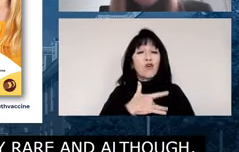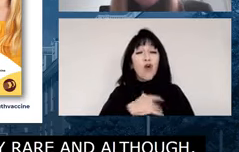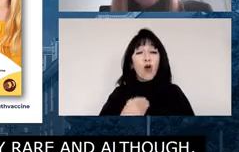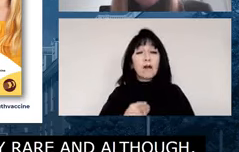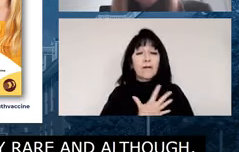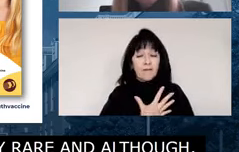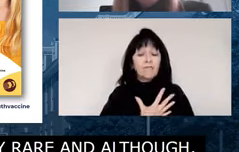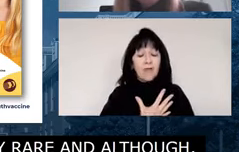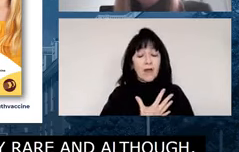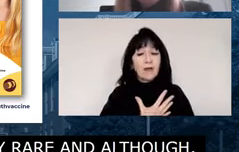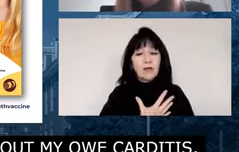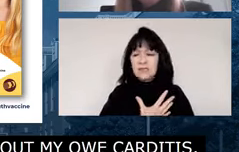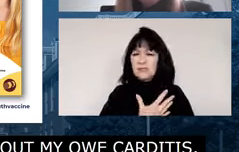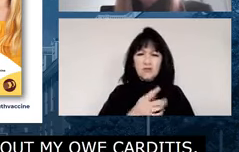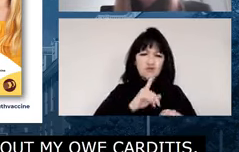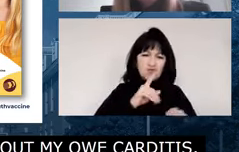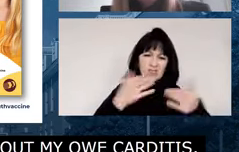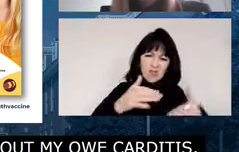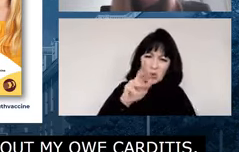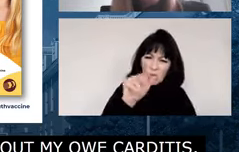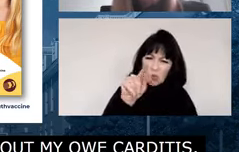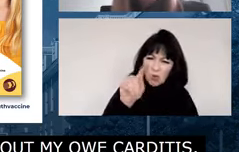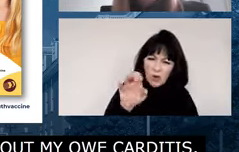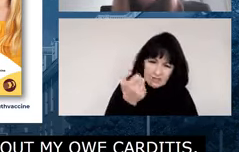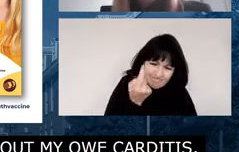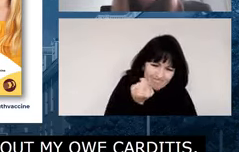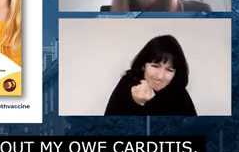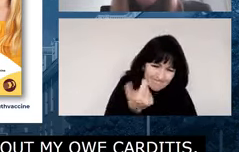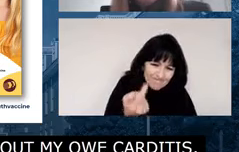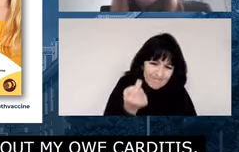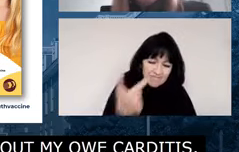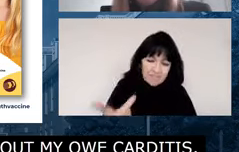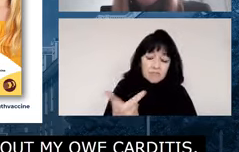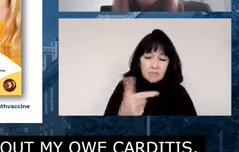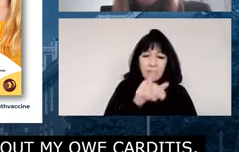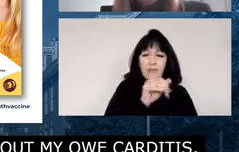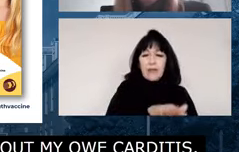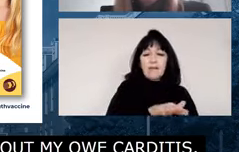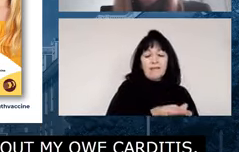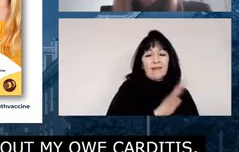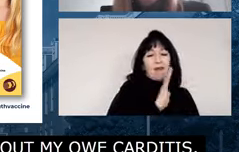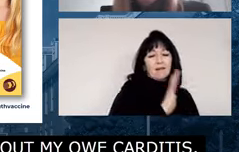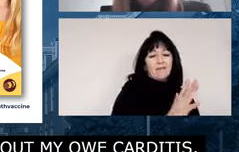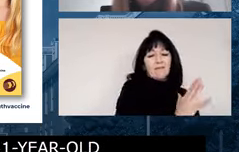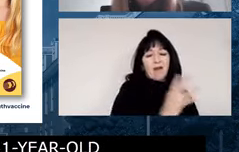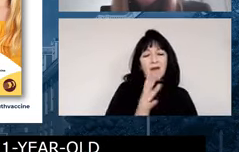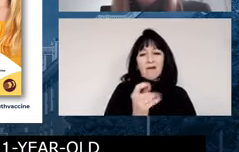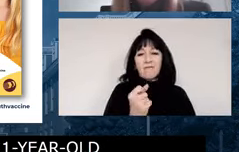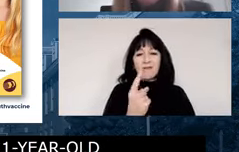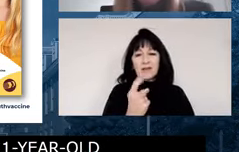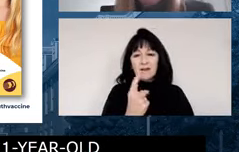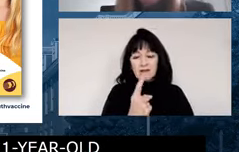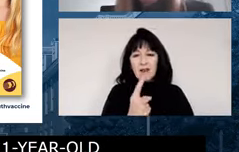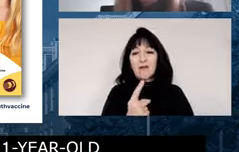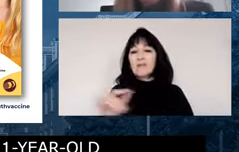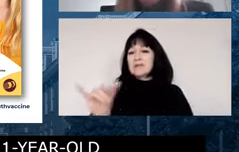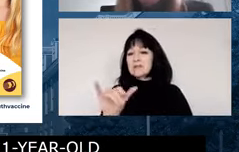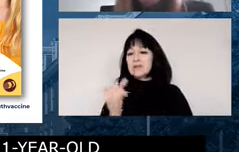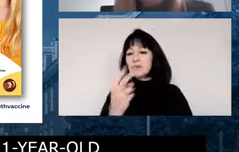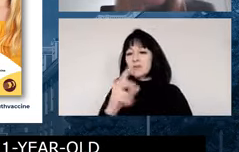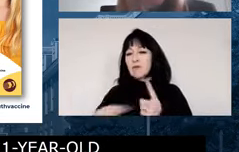to 11-year-old population, as well as the 12 to 17-year-old population.